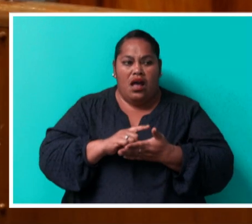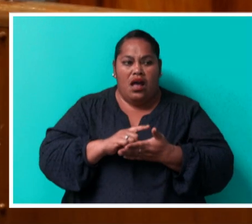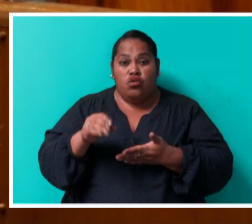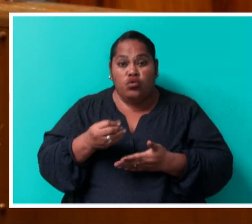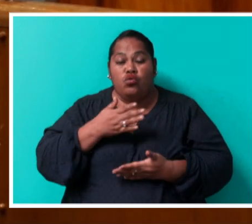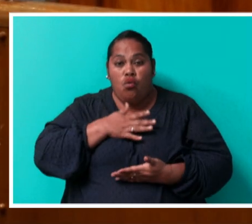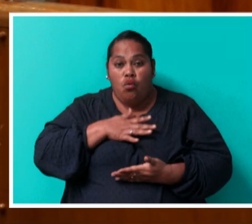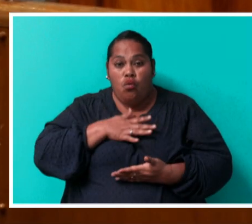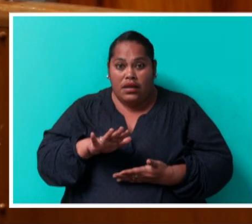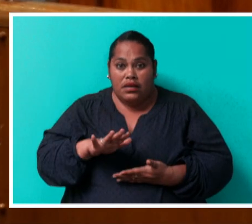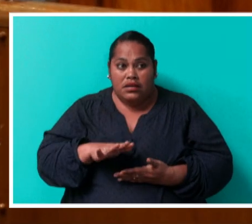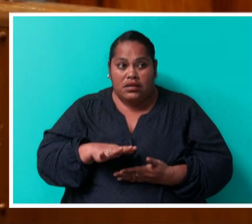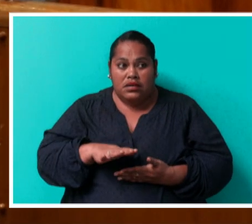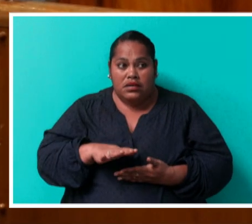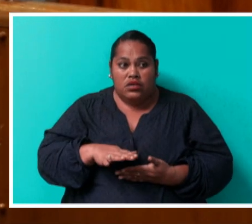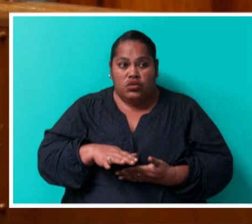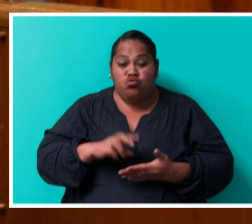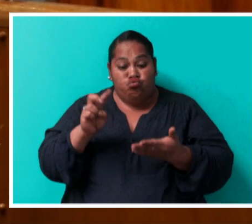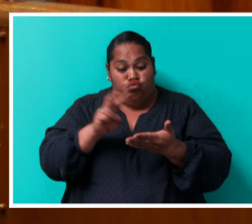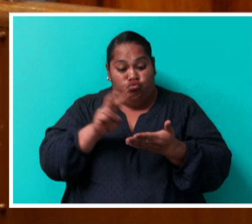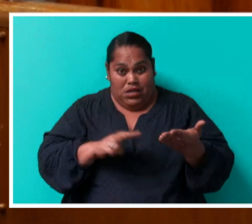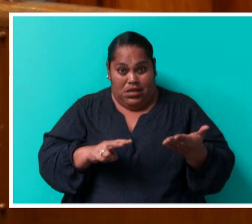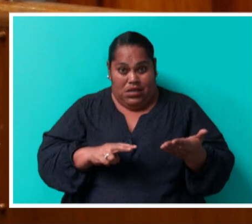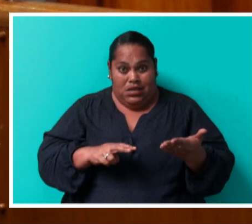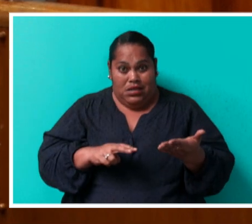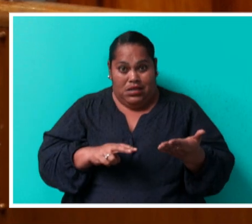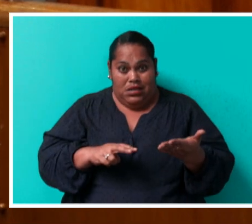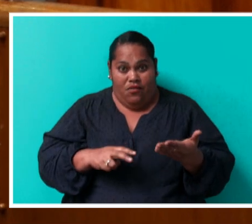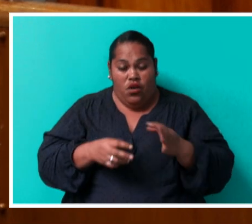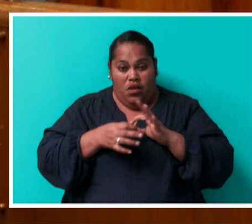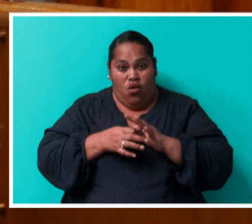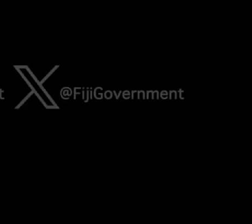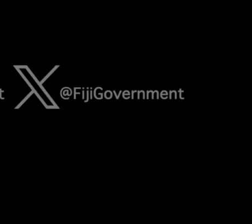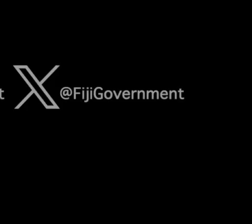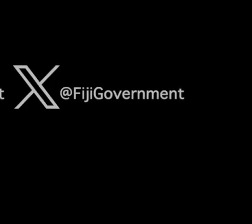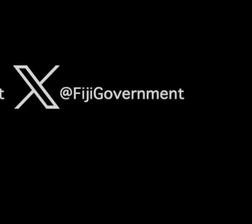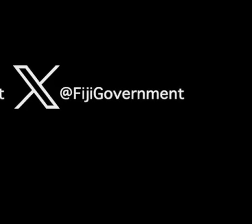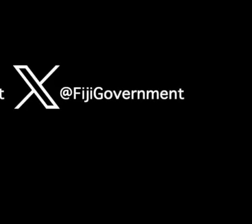read the statement for their own benefit. Thank you, Mr. Speaker, sir.